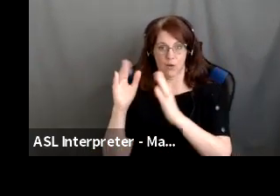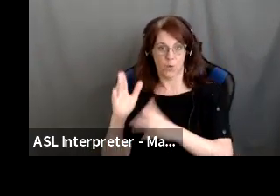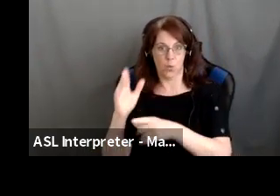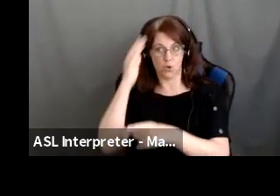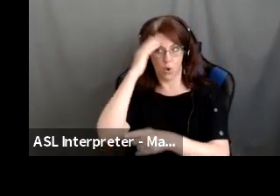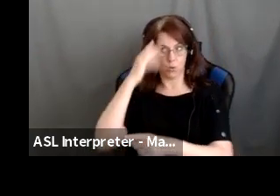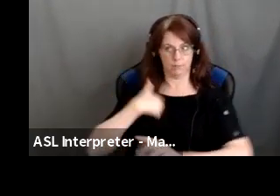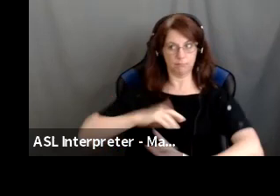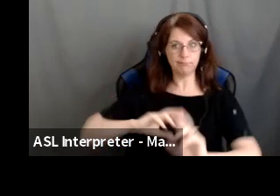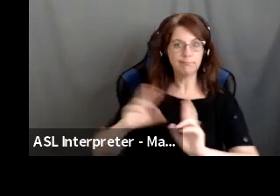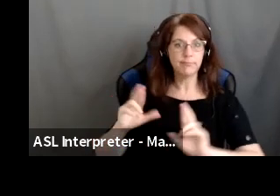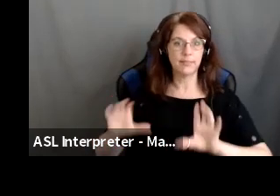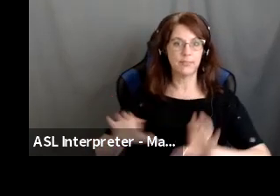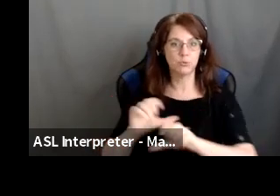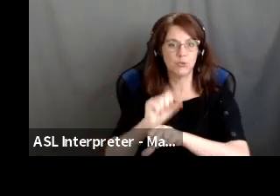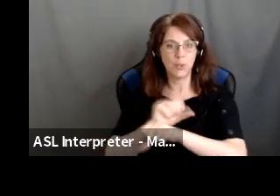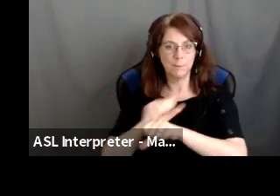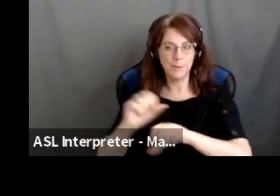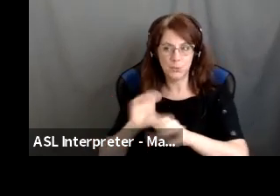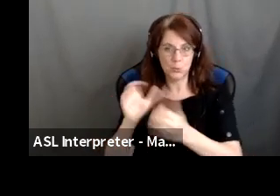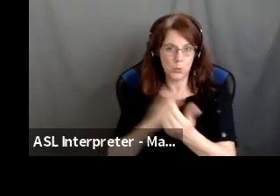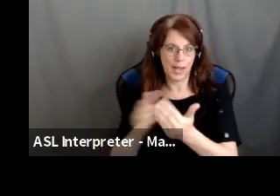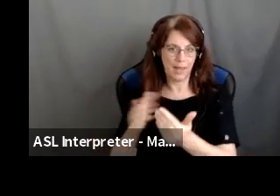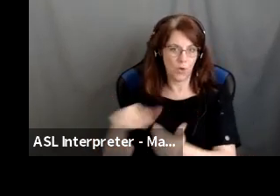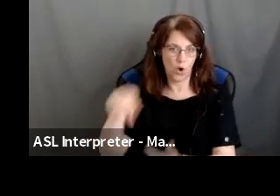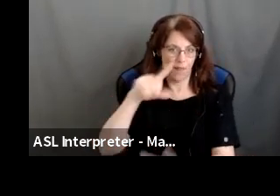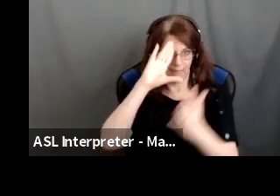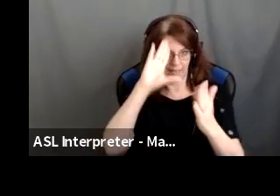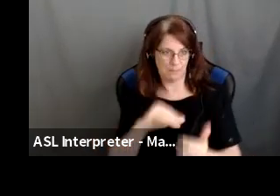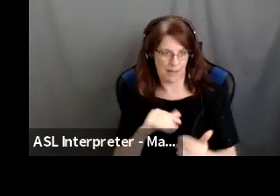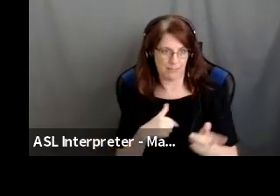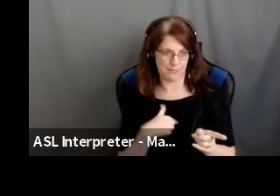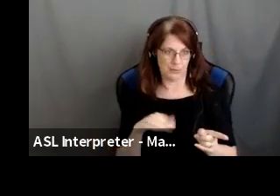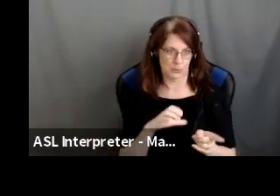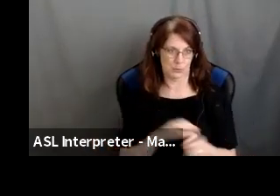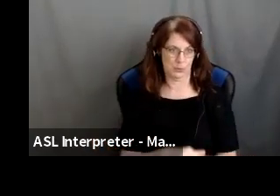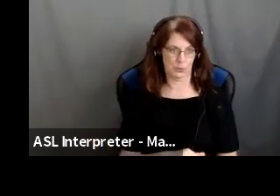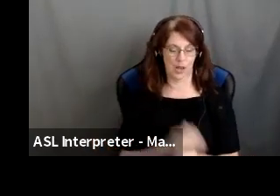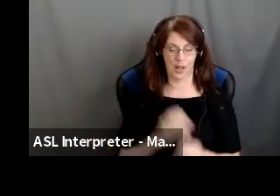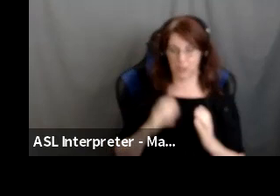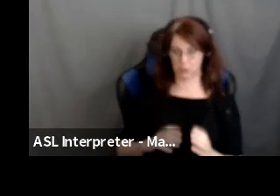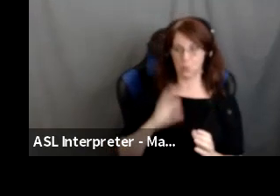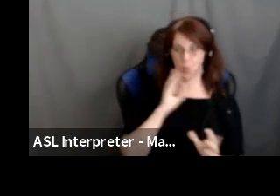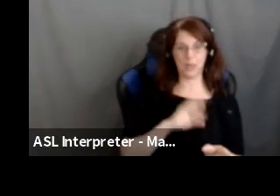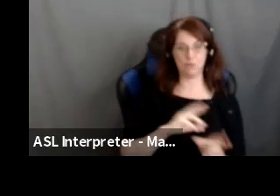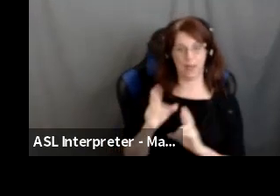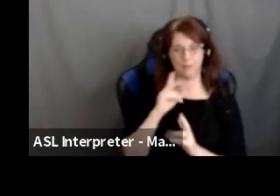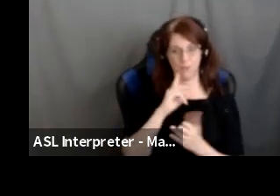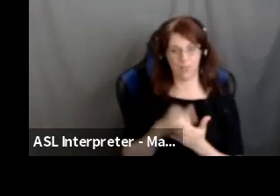ready to do the job and do whatever is expected of them, and that the consumers are going to be prepared for